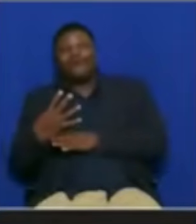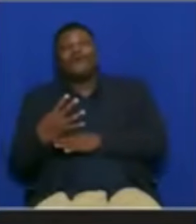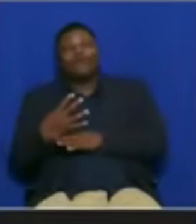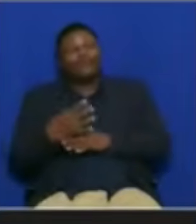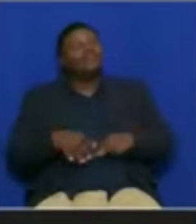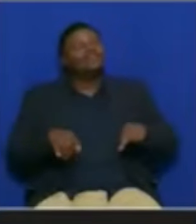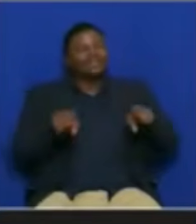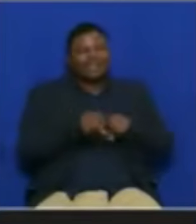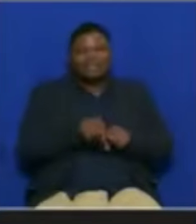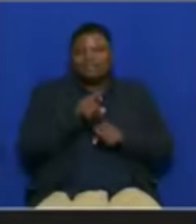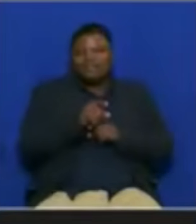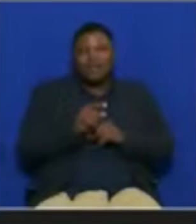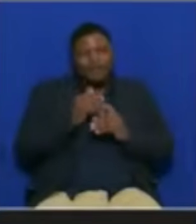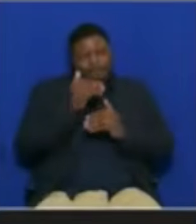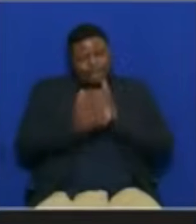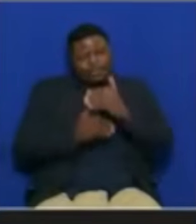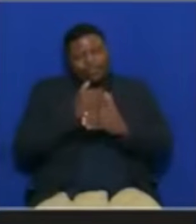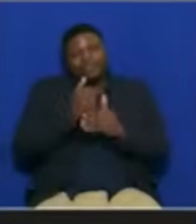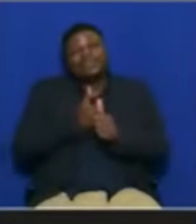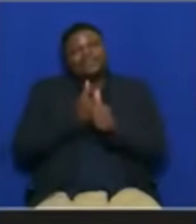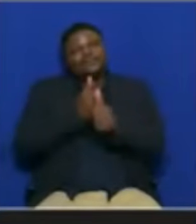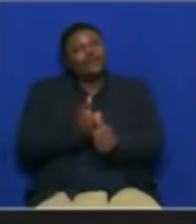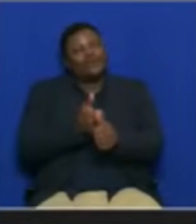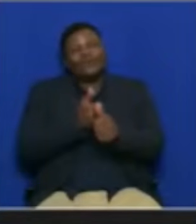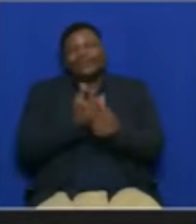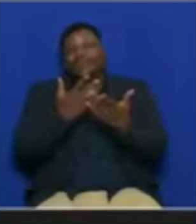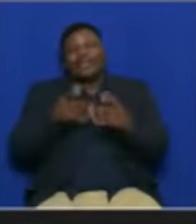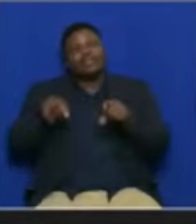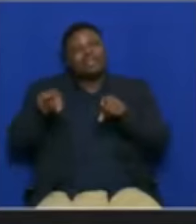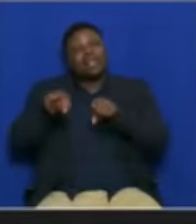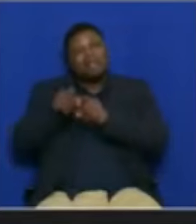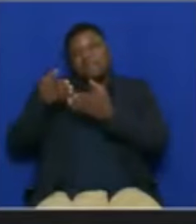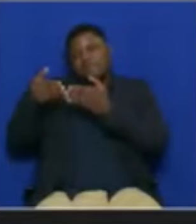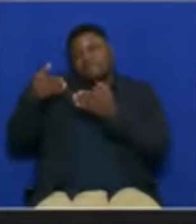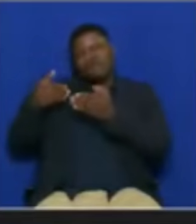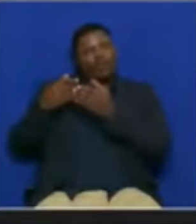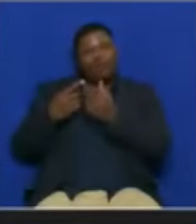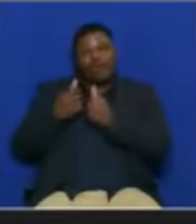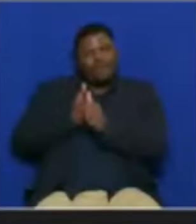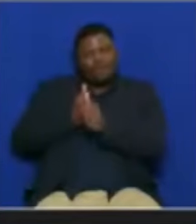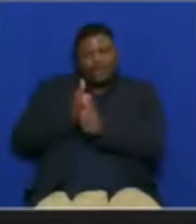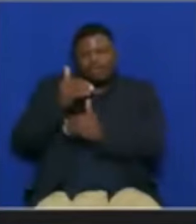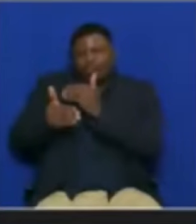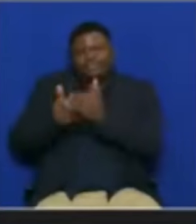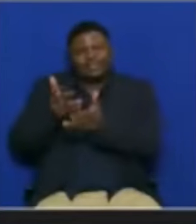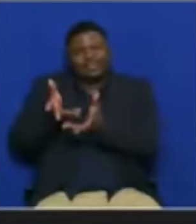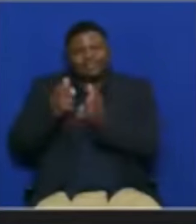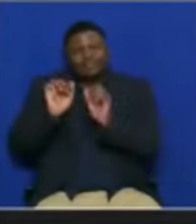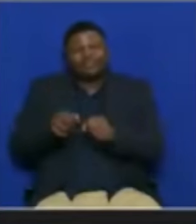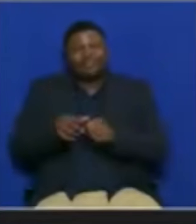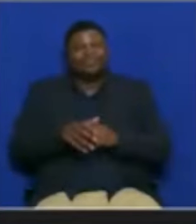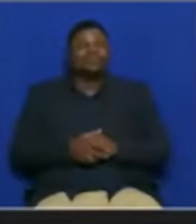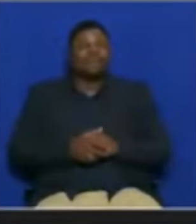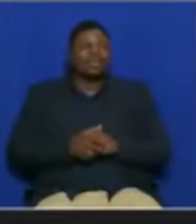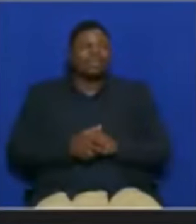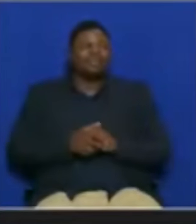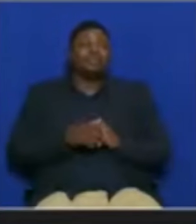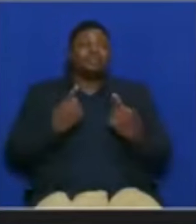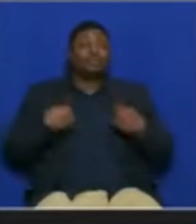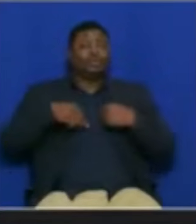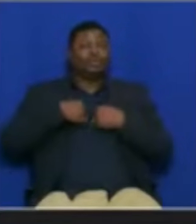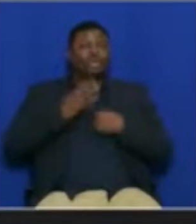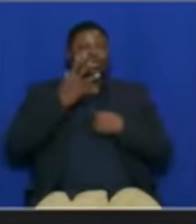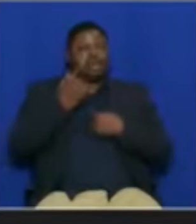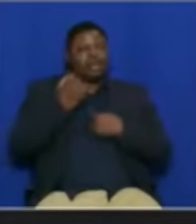that insofar as the issue of panel and constitution of panel that appointed Mrs. Mukwele, there is